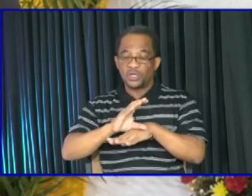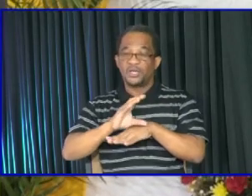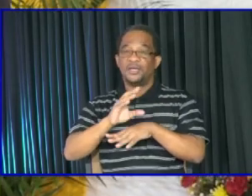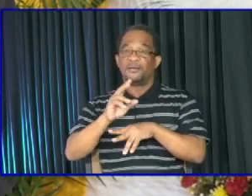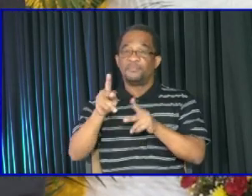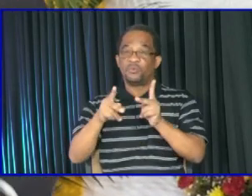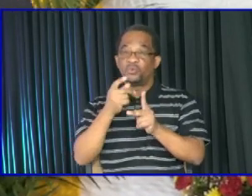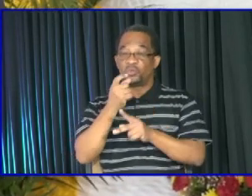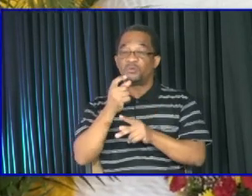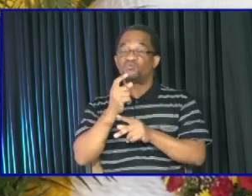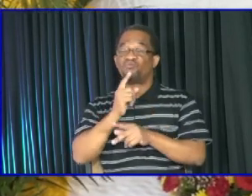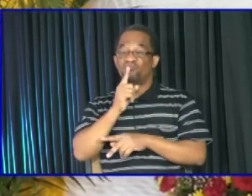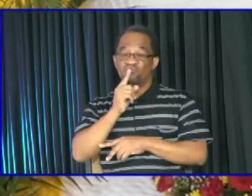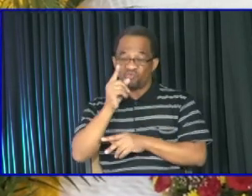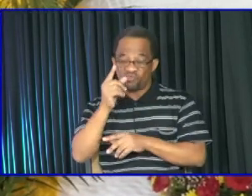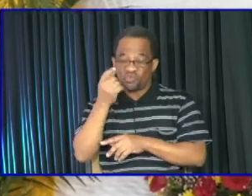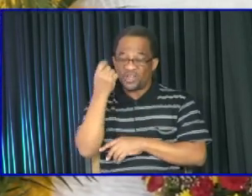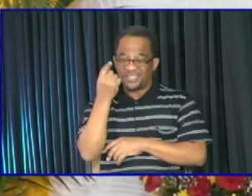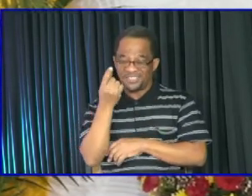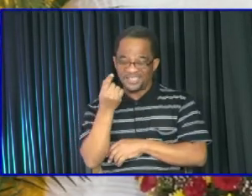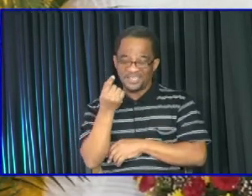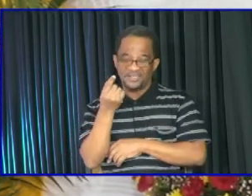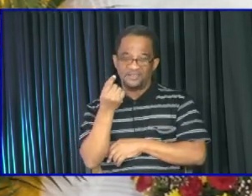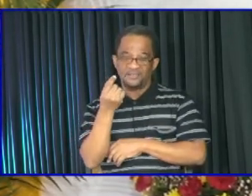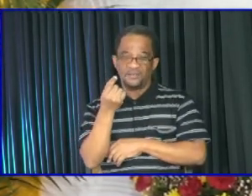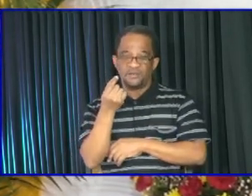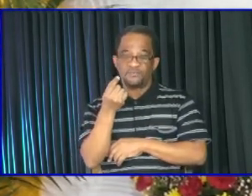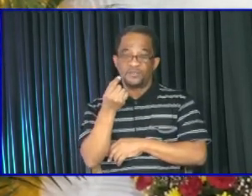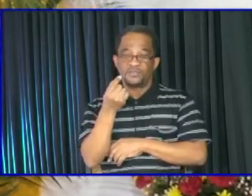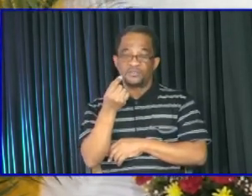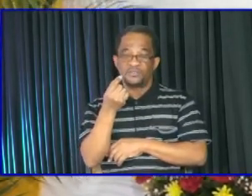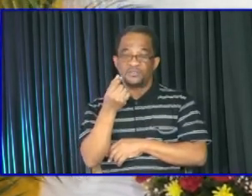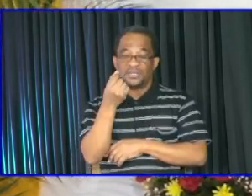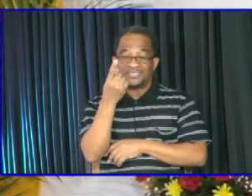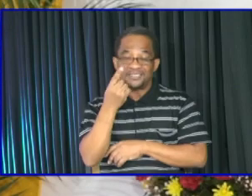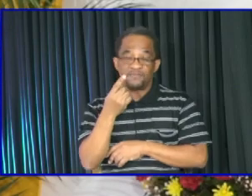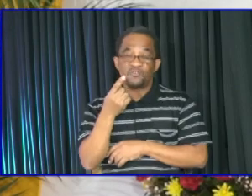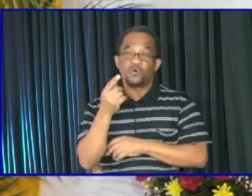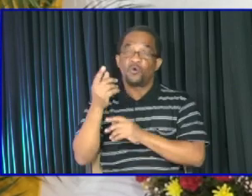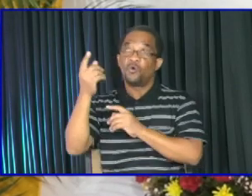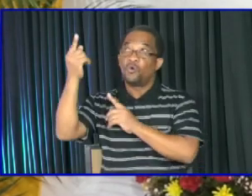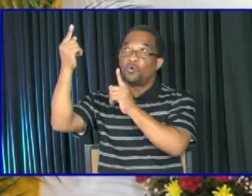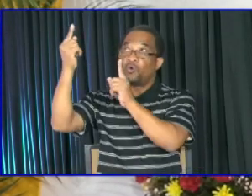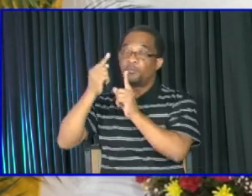of the coming or the nature of the coming of Jesus Christ.